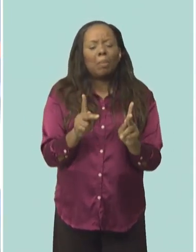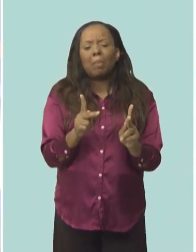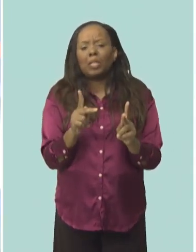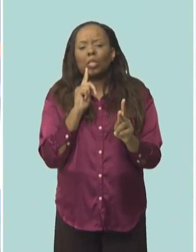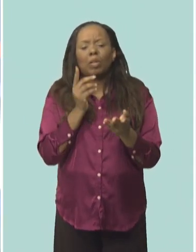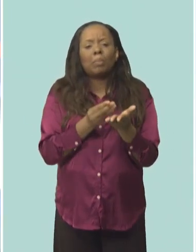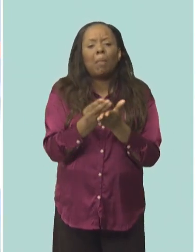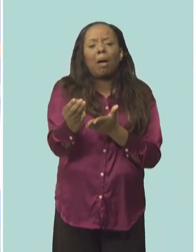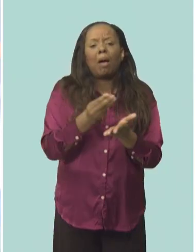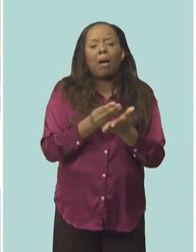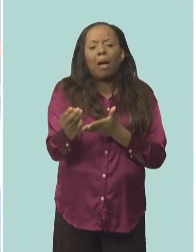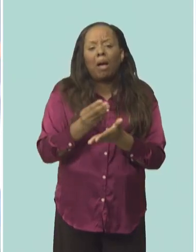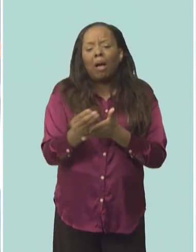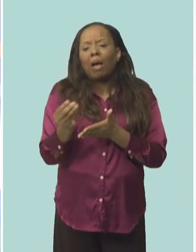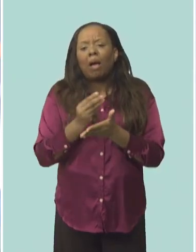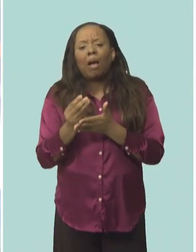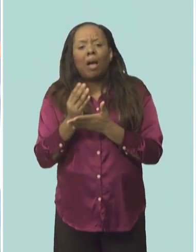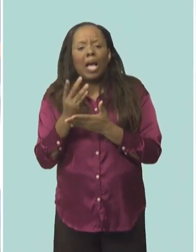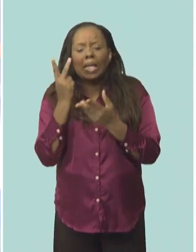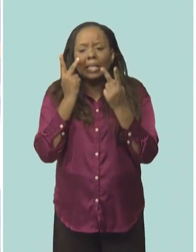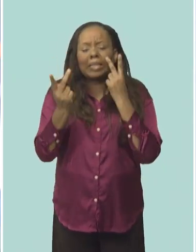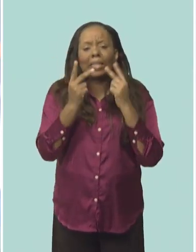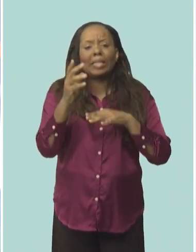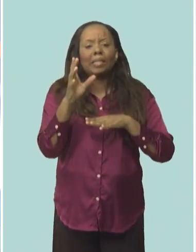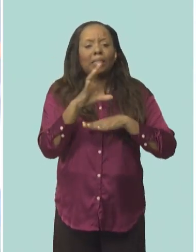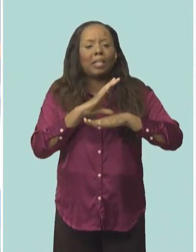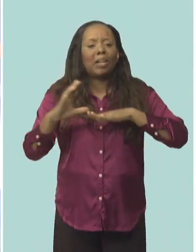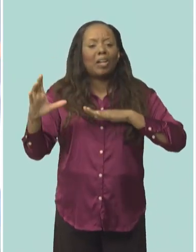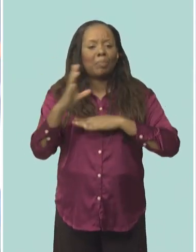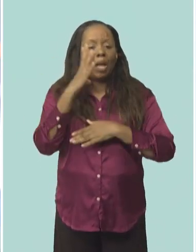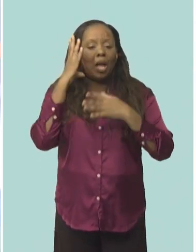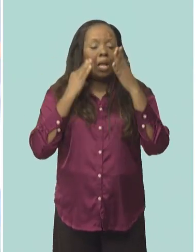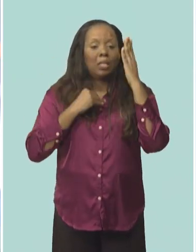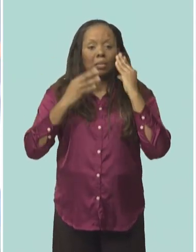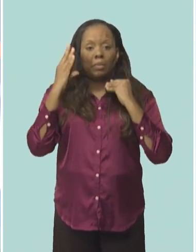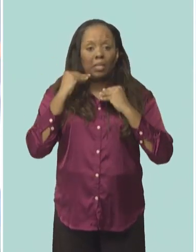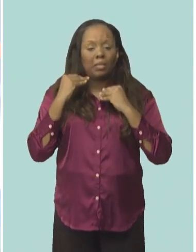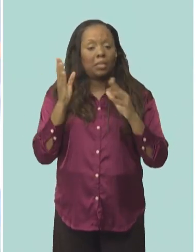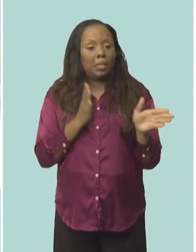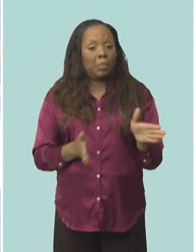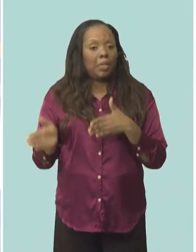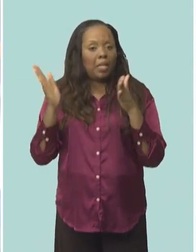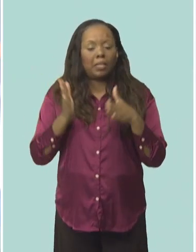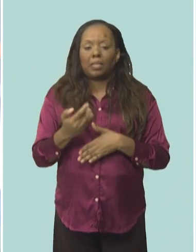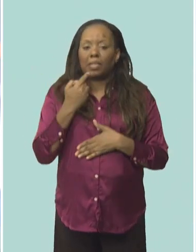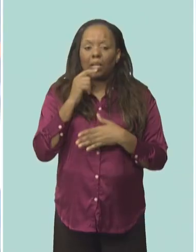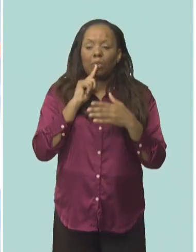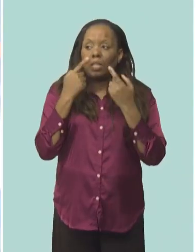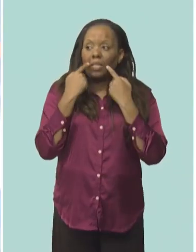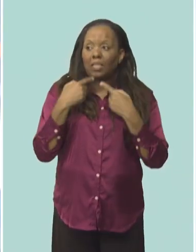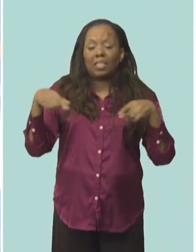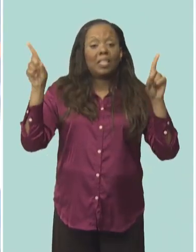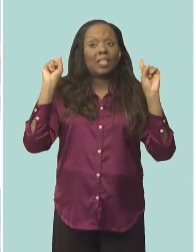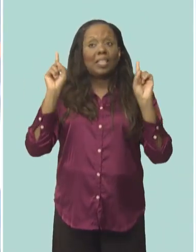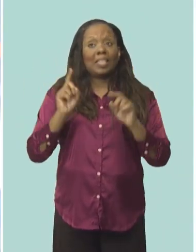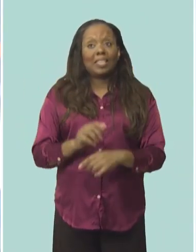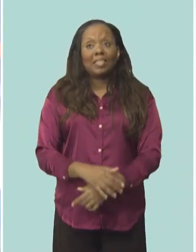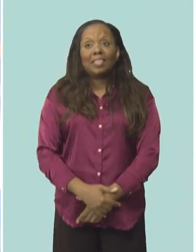of the Caribbean. Exhibitors are calling the experience a resounding success. CBC's Deanza Roberts has